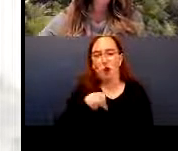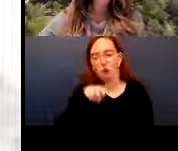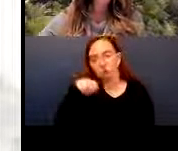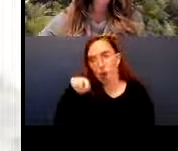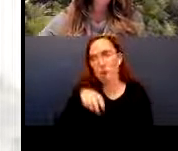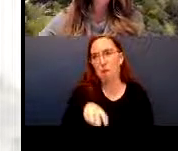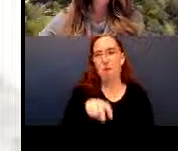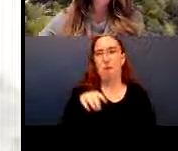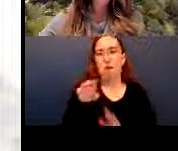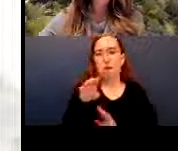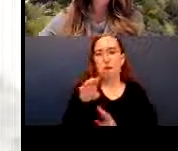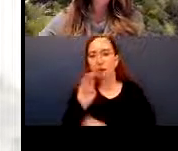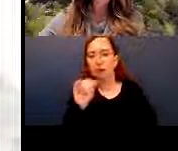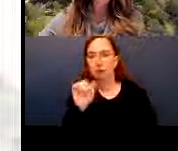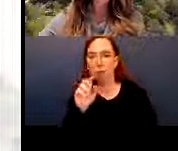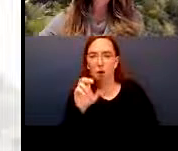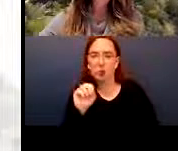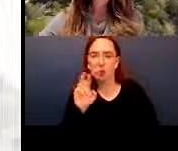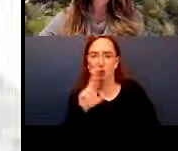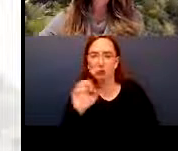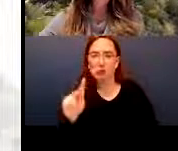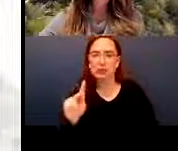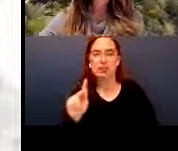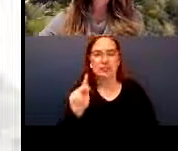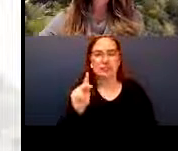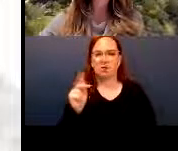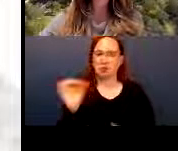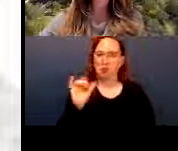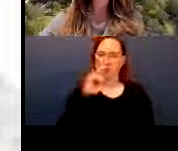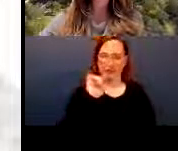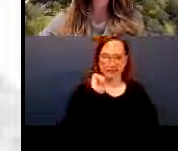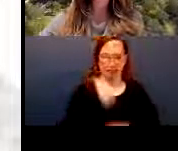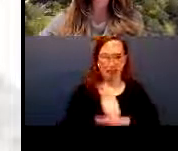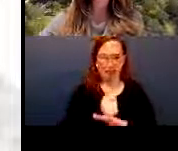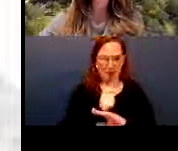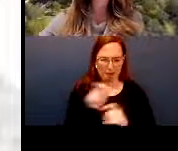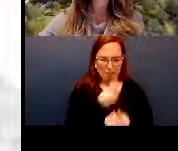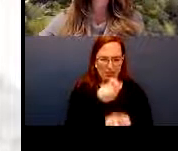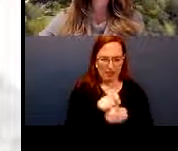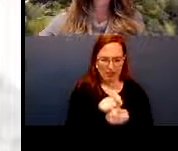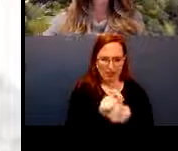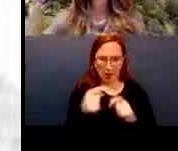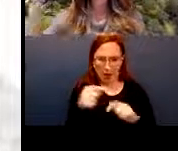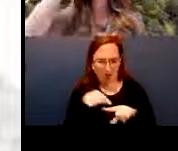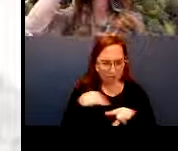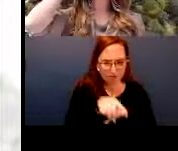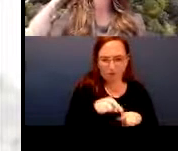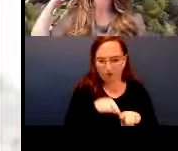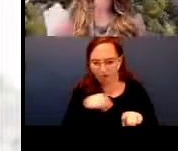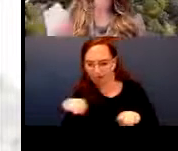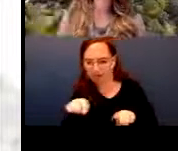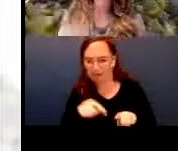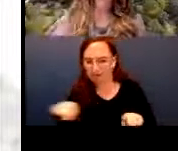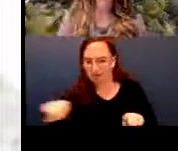And we have created points, design points into the creek so that vegetation